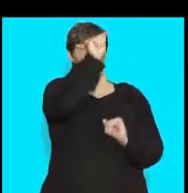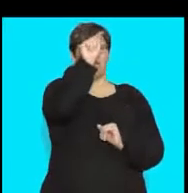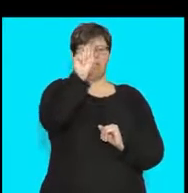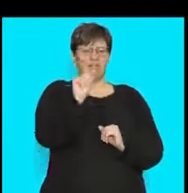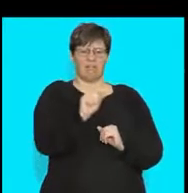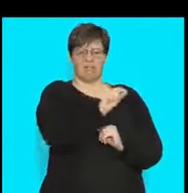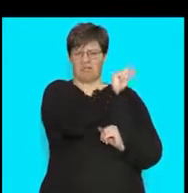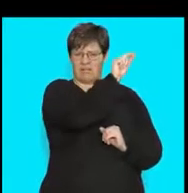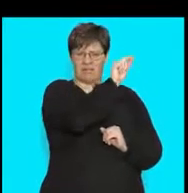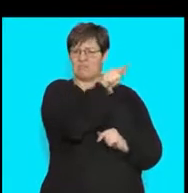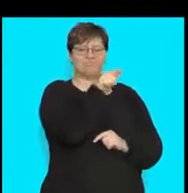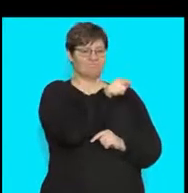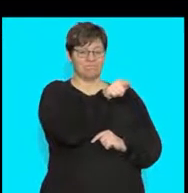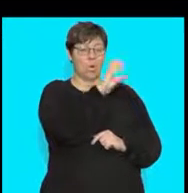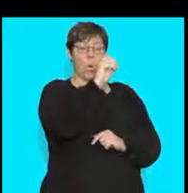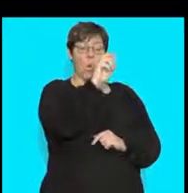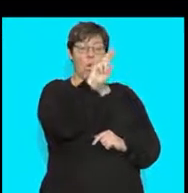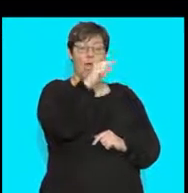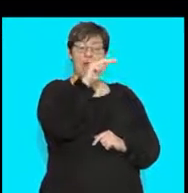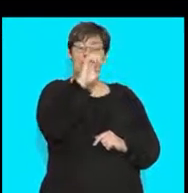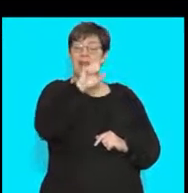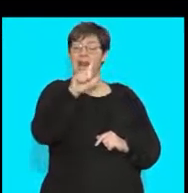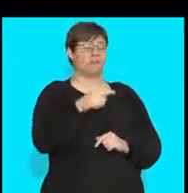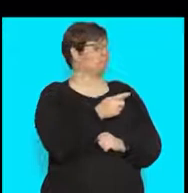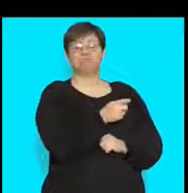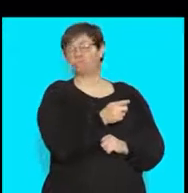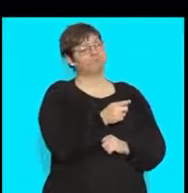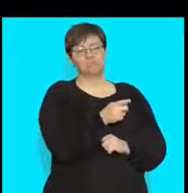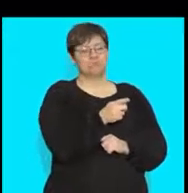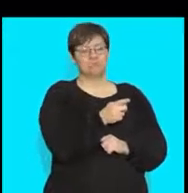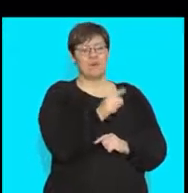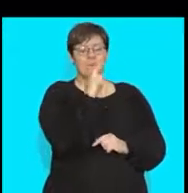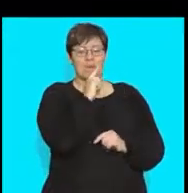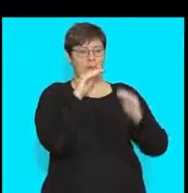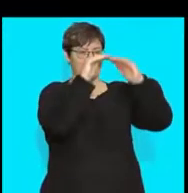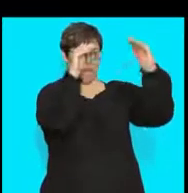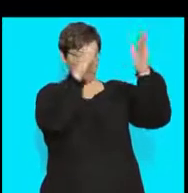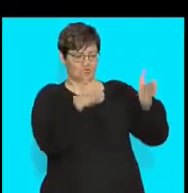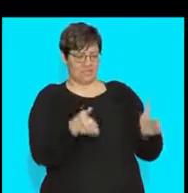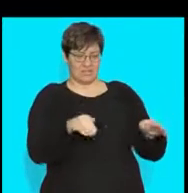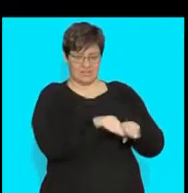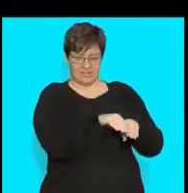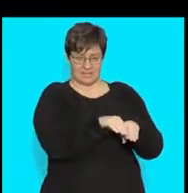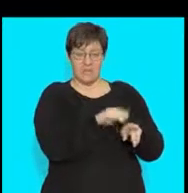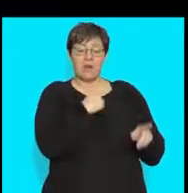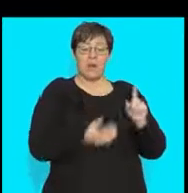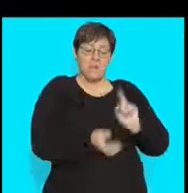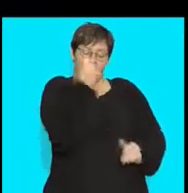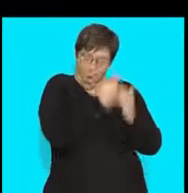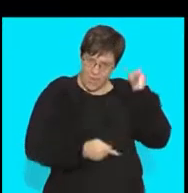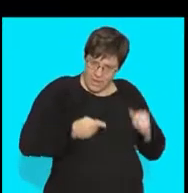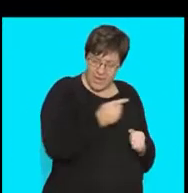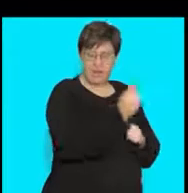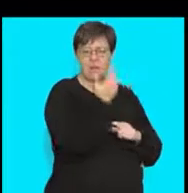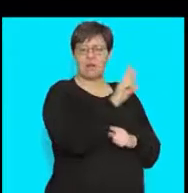wall is not an organelle, okay? It is a boundary, but it's only found